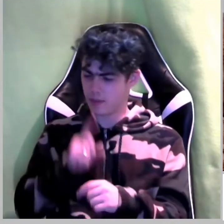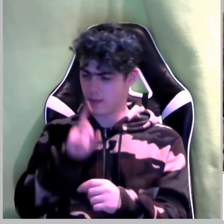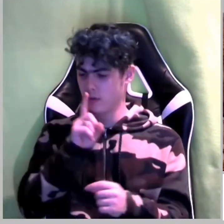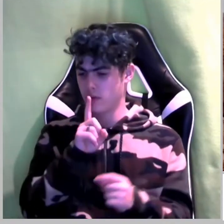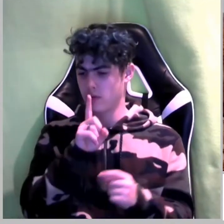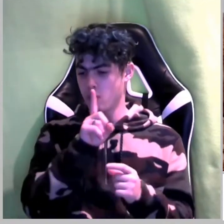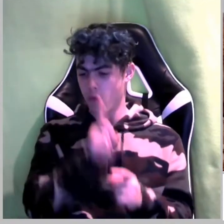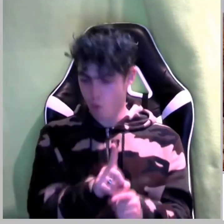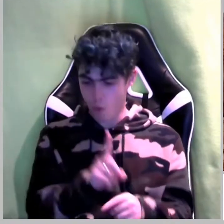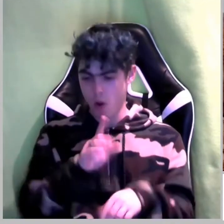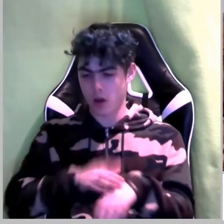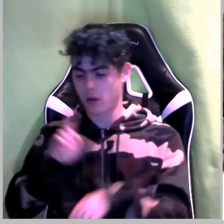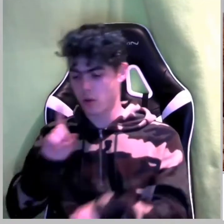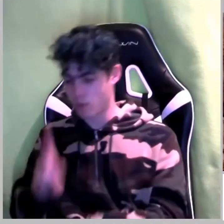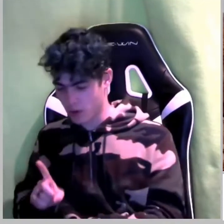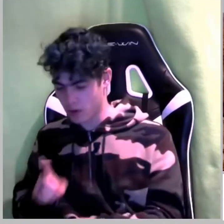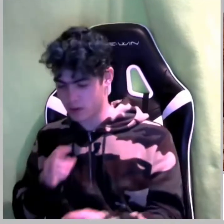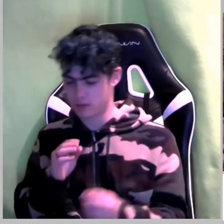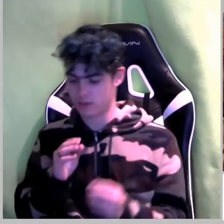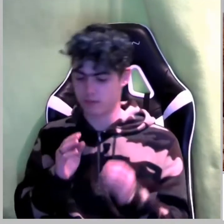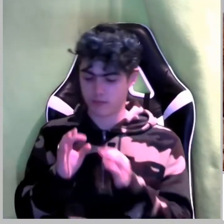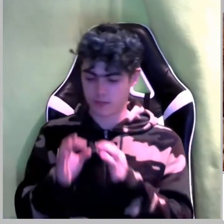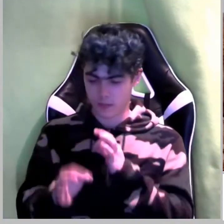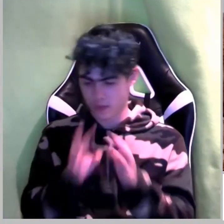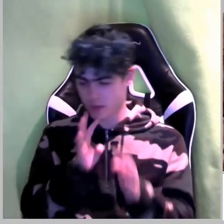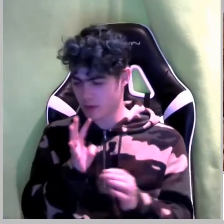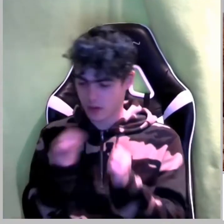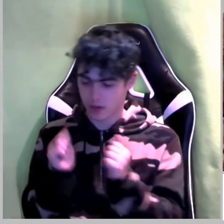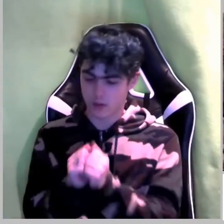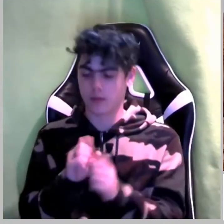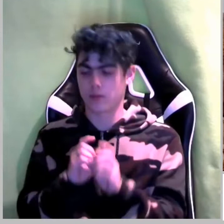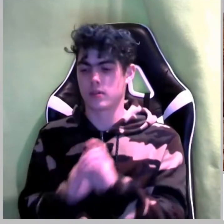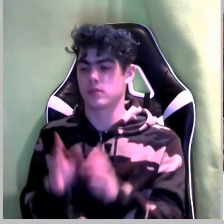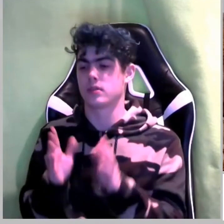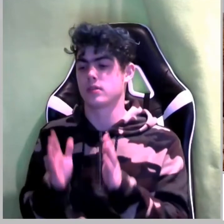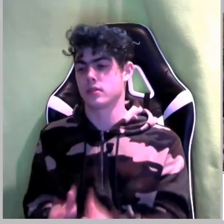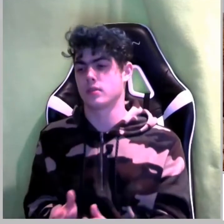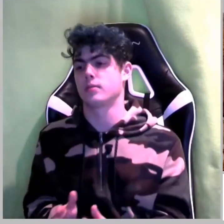teaching a lot of parables, a lot more parables.